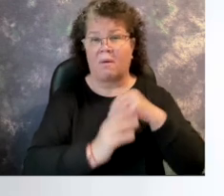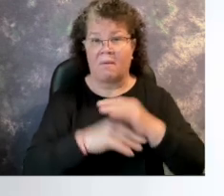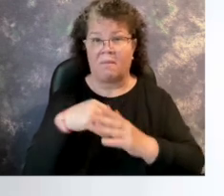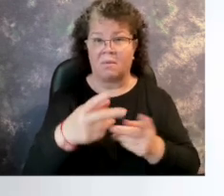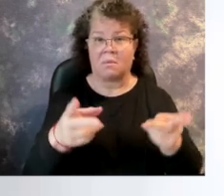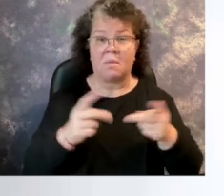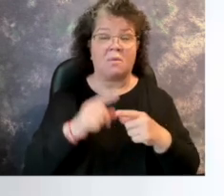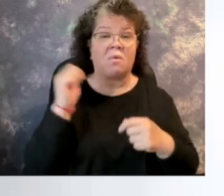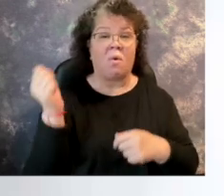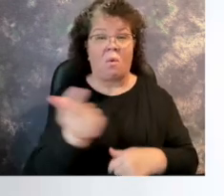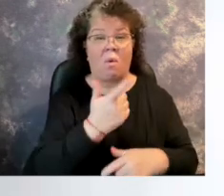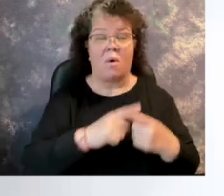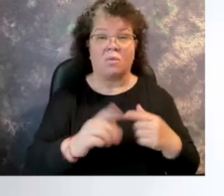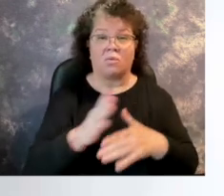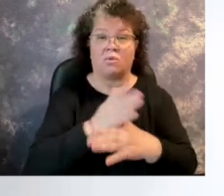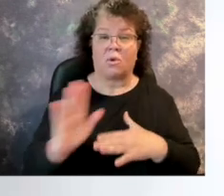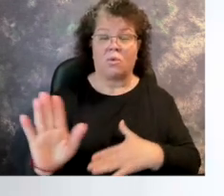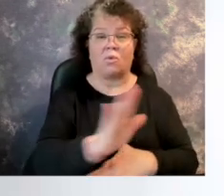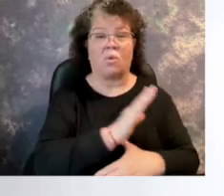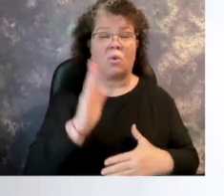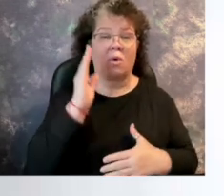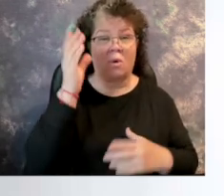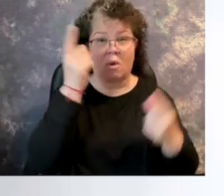everyone to share their thoughts and experiences.